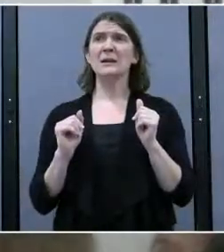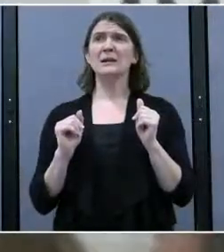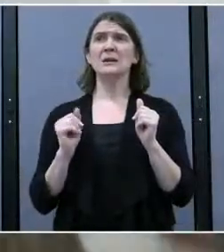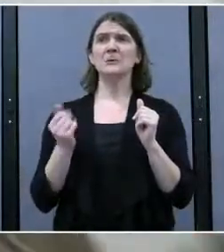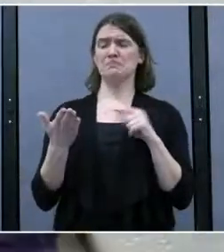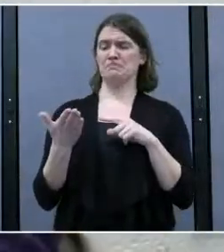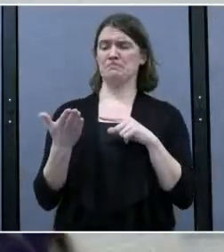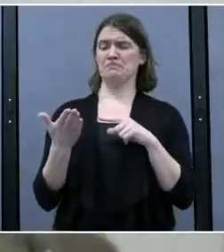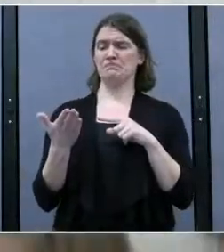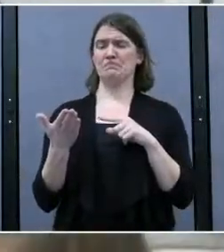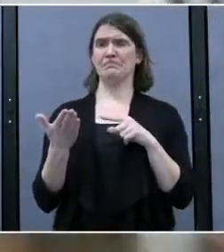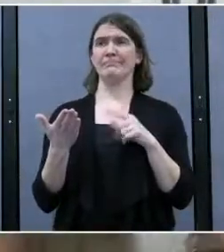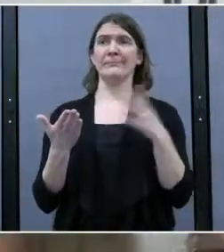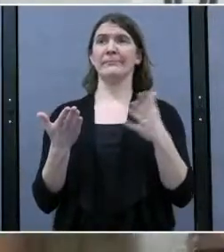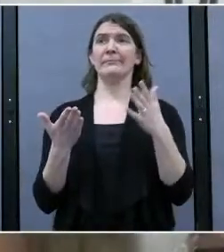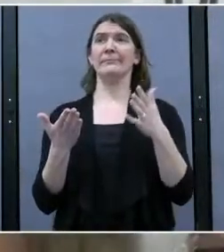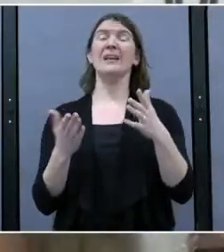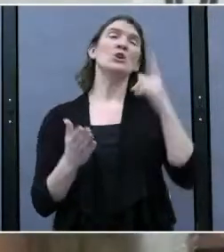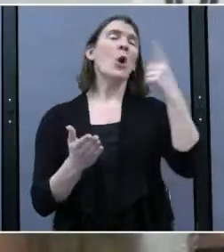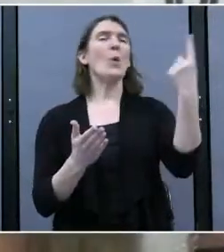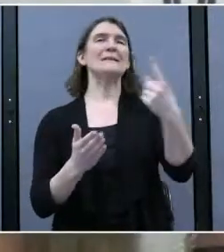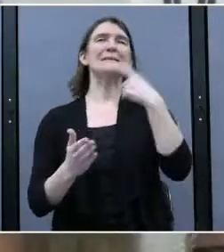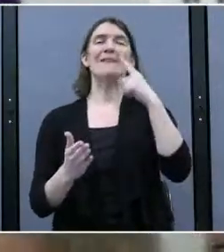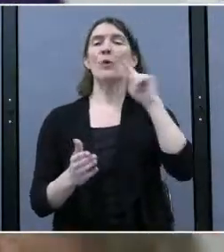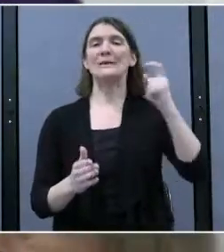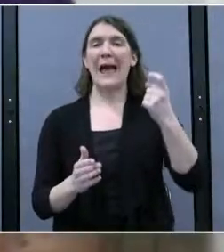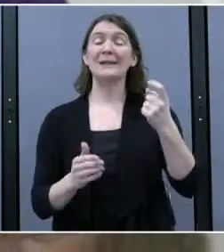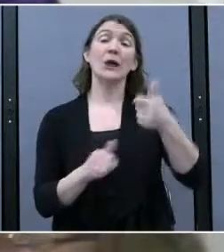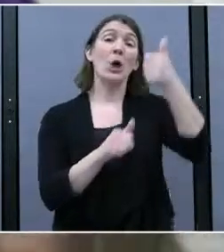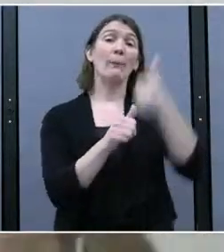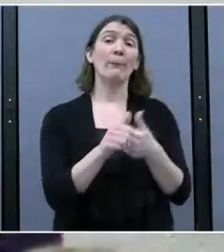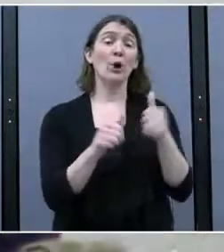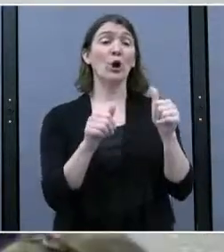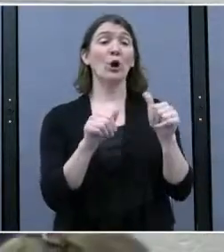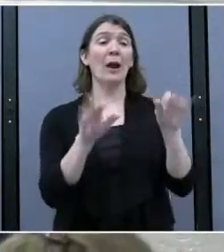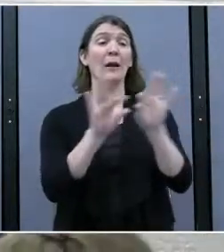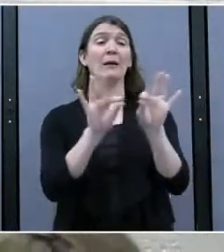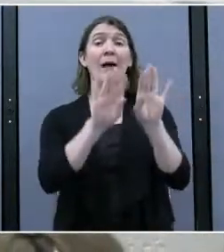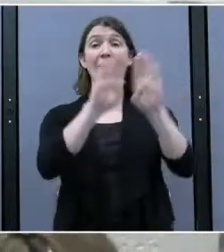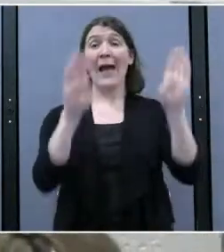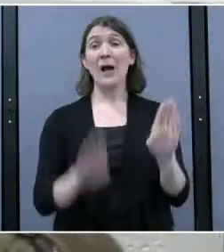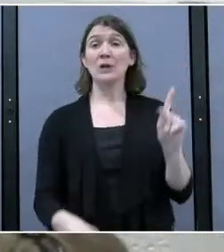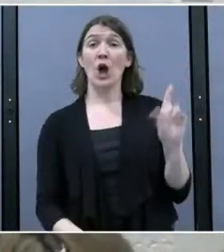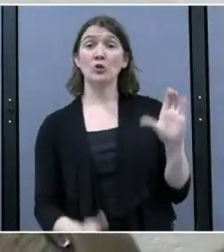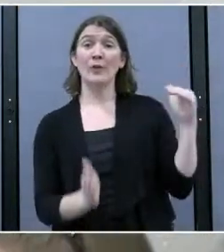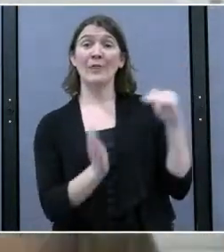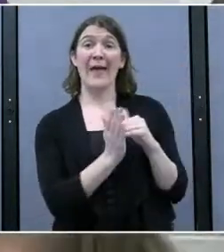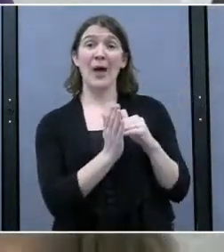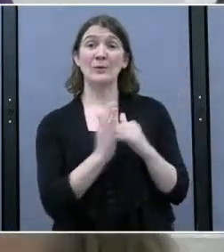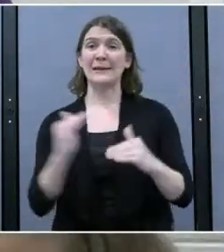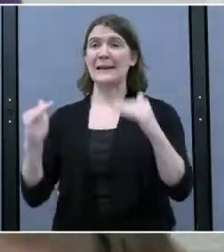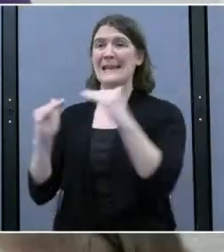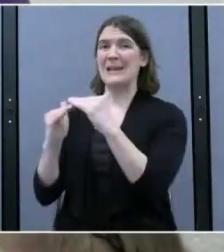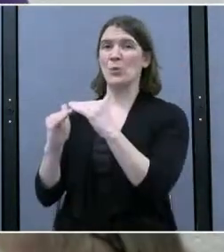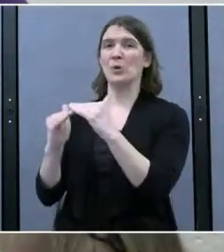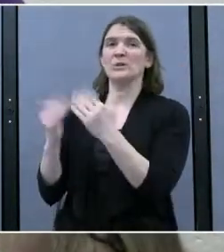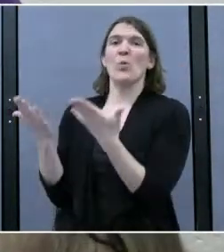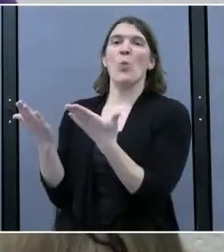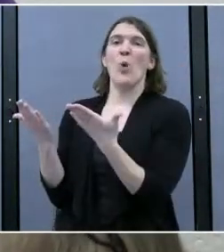this per 100,000 in the budget equals X dollars